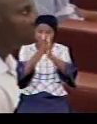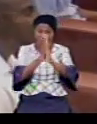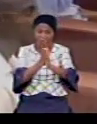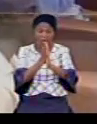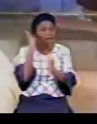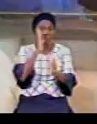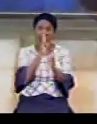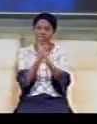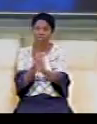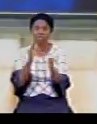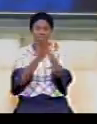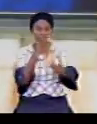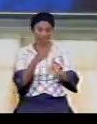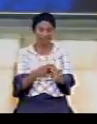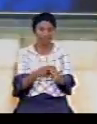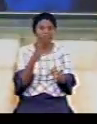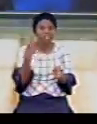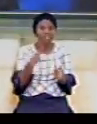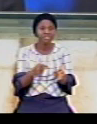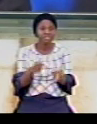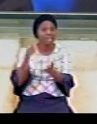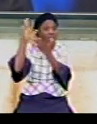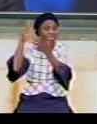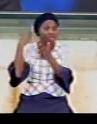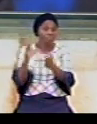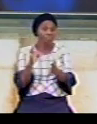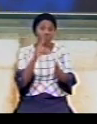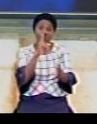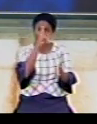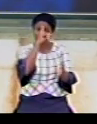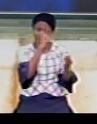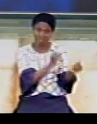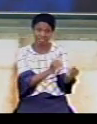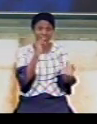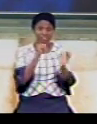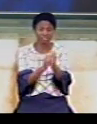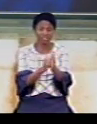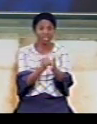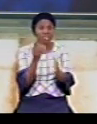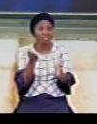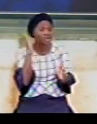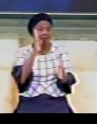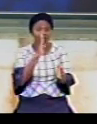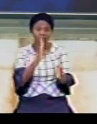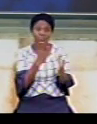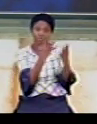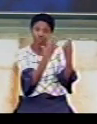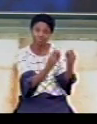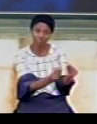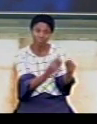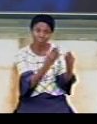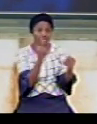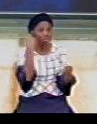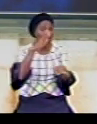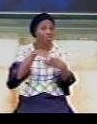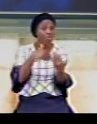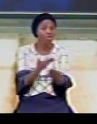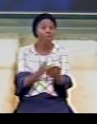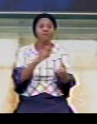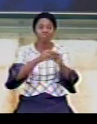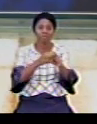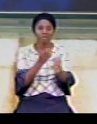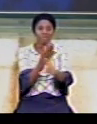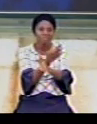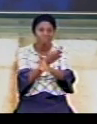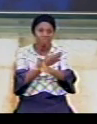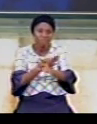The expectation of faith is that there'll be solution for all problems. There'll be freedom from